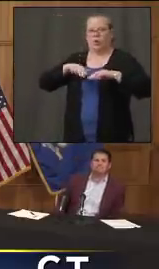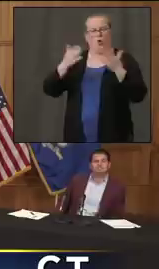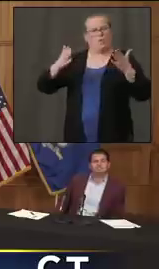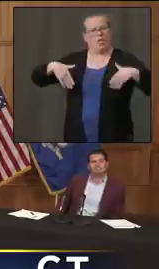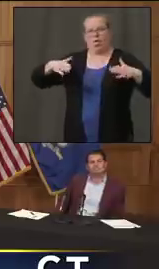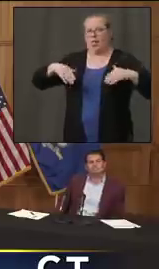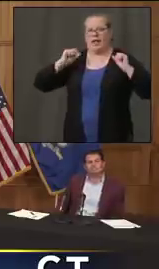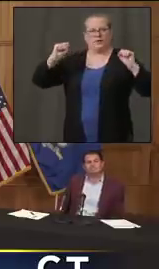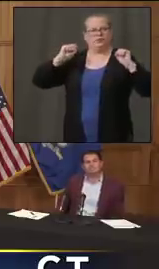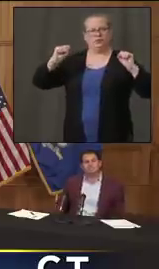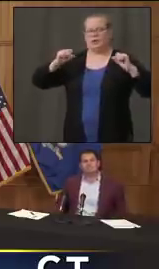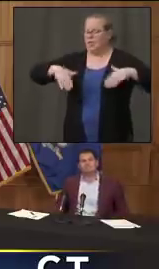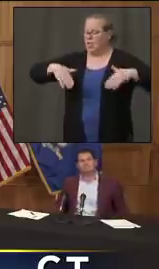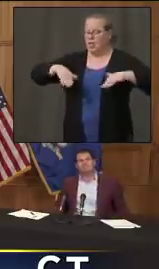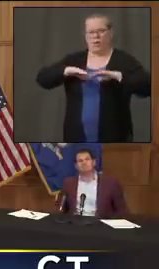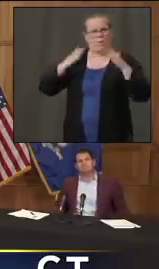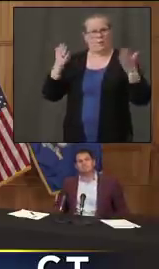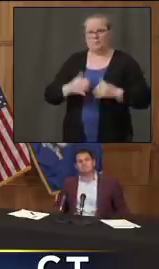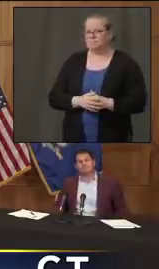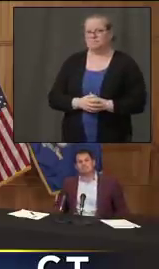Media.